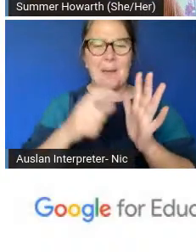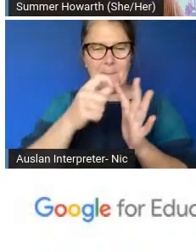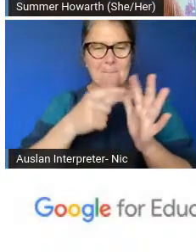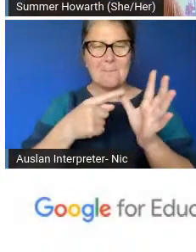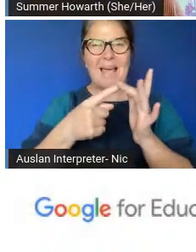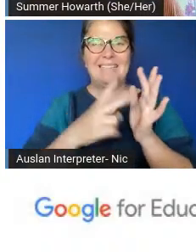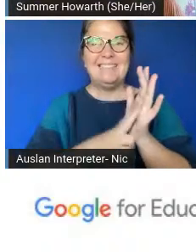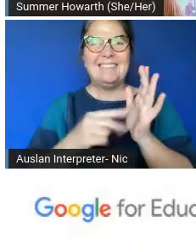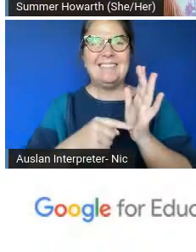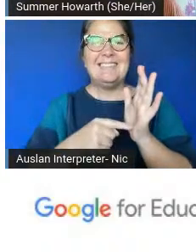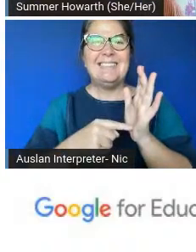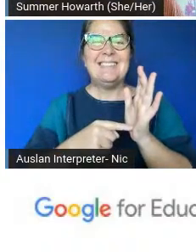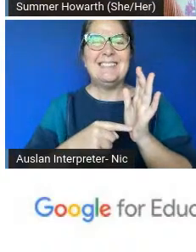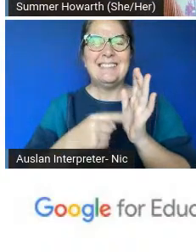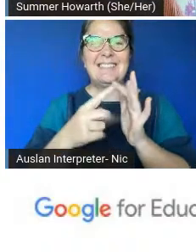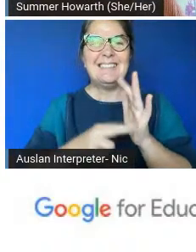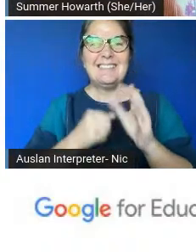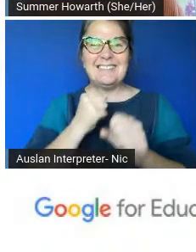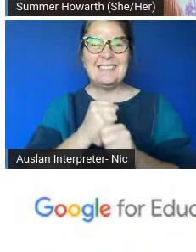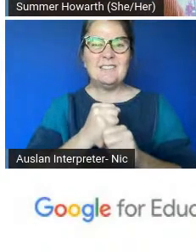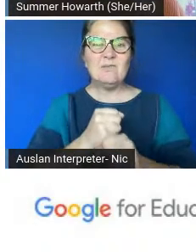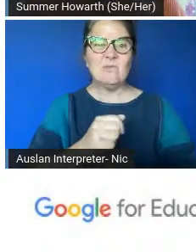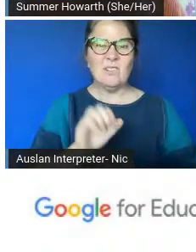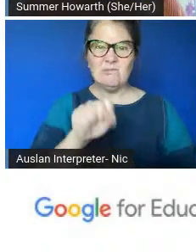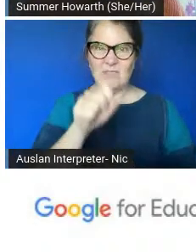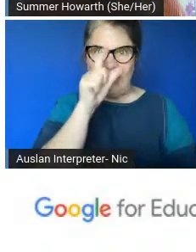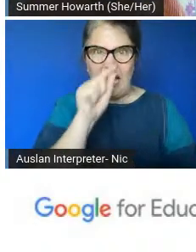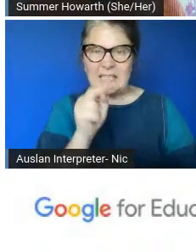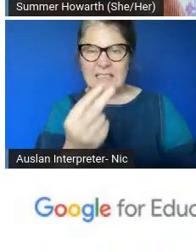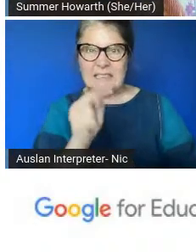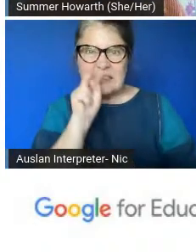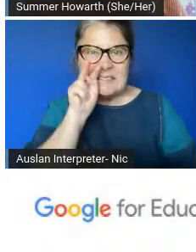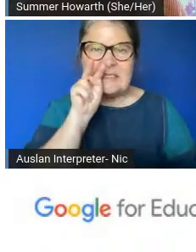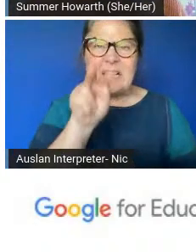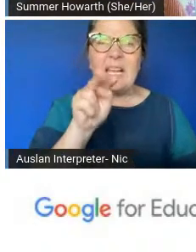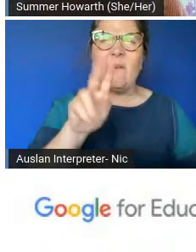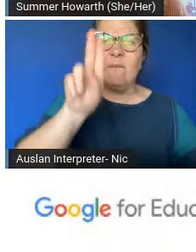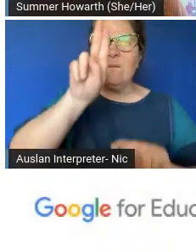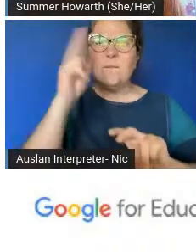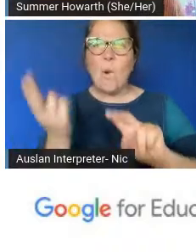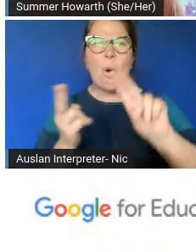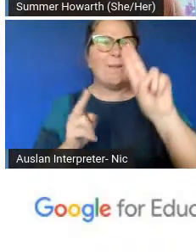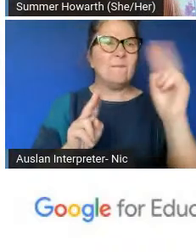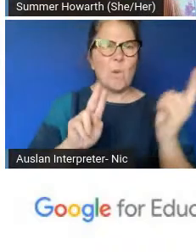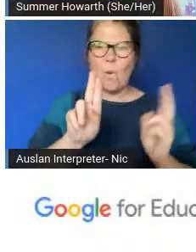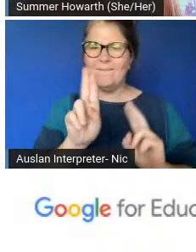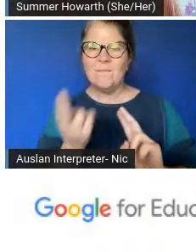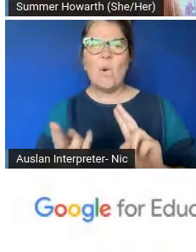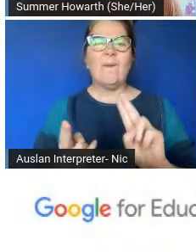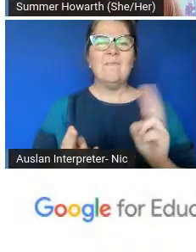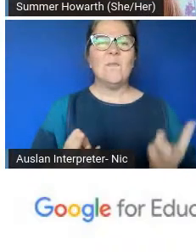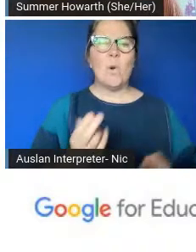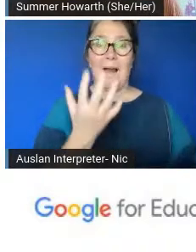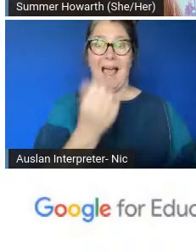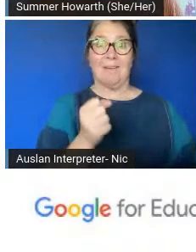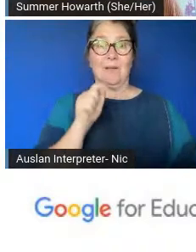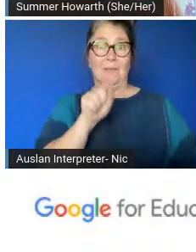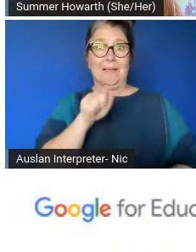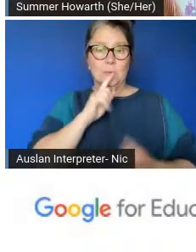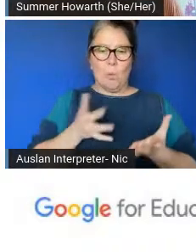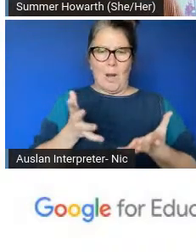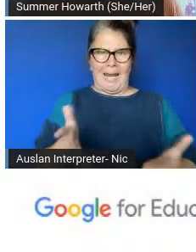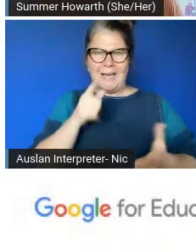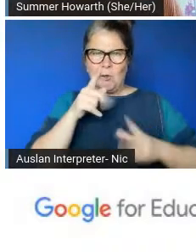it's actually lots of bits falling out, right? Wow. And what this allows you to do, I think, is to explore some of these